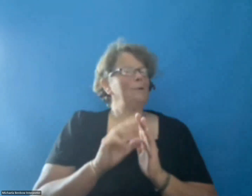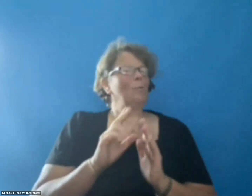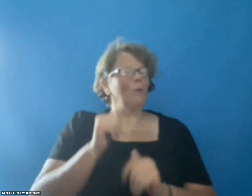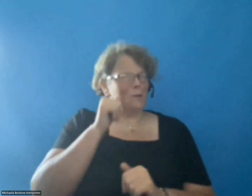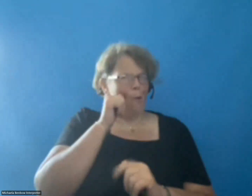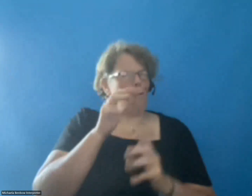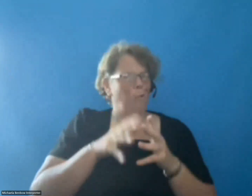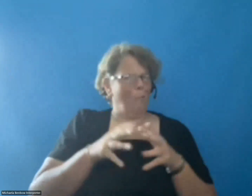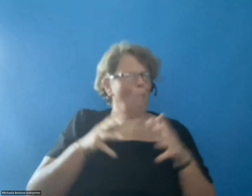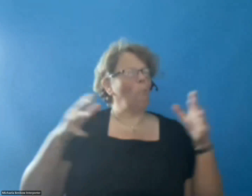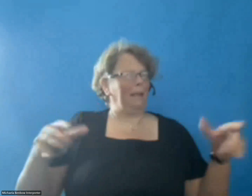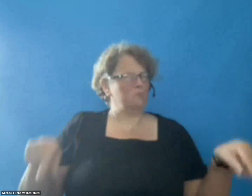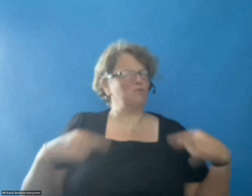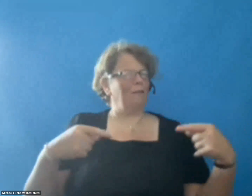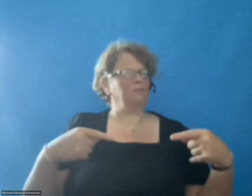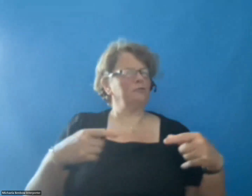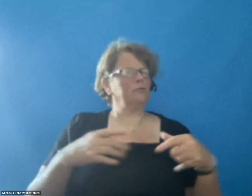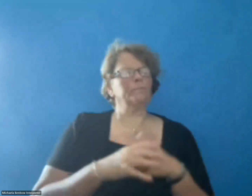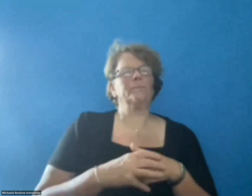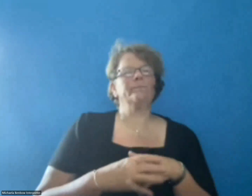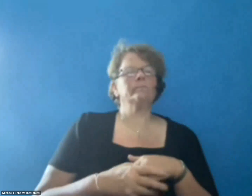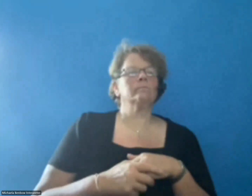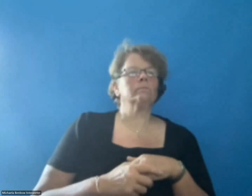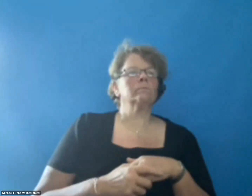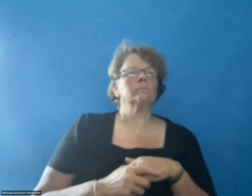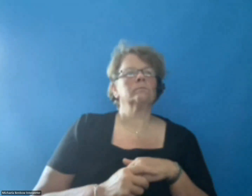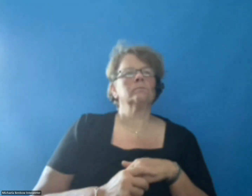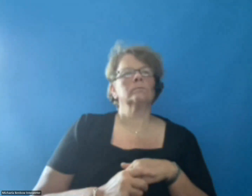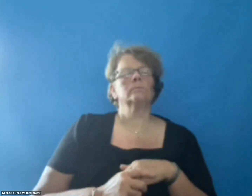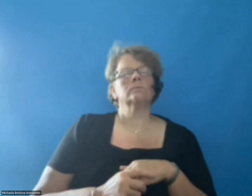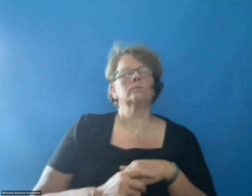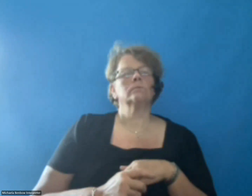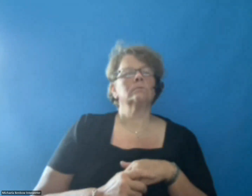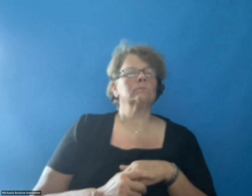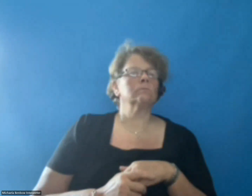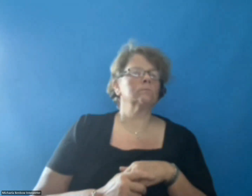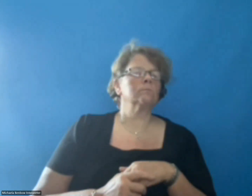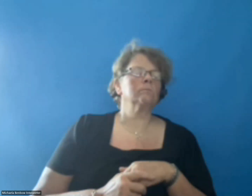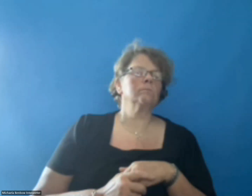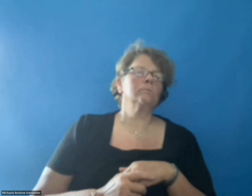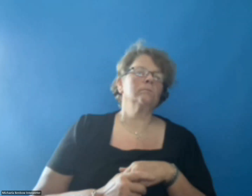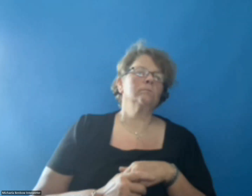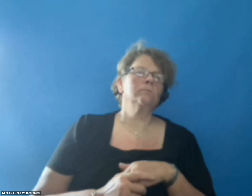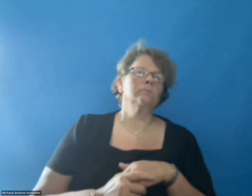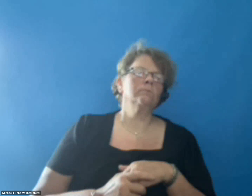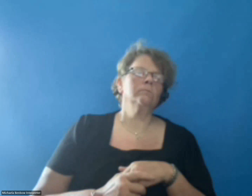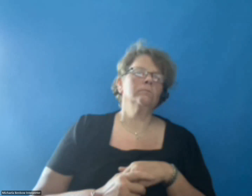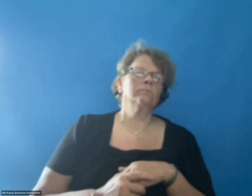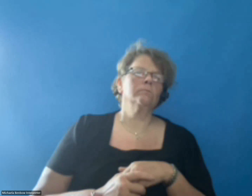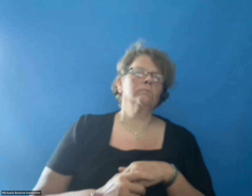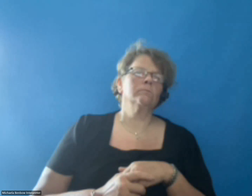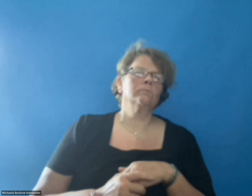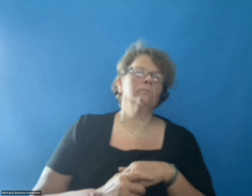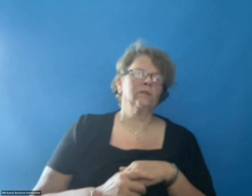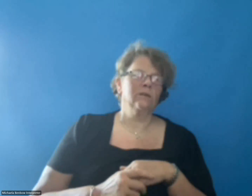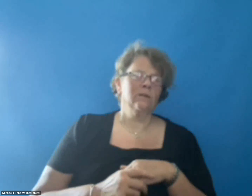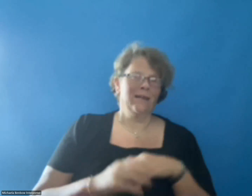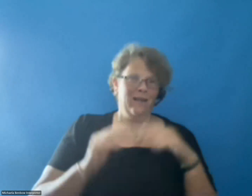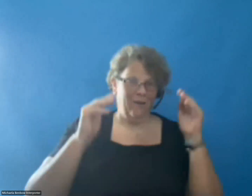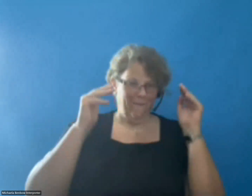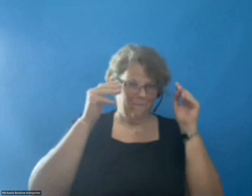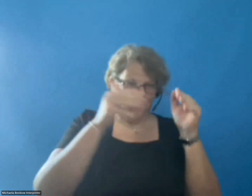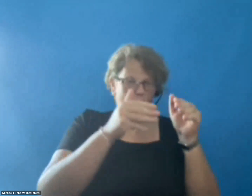intent to get there. Okay, Thanks. Pete has a question. If the focus will be on prevention,